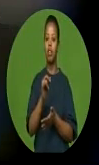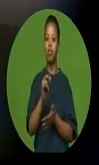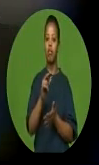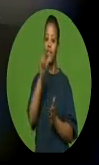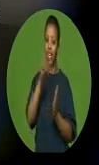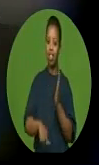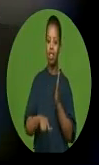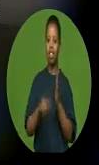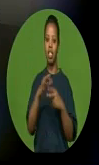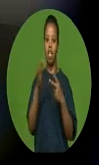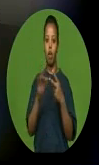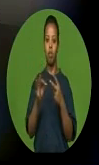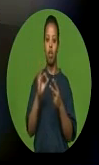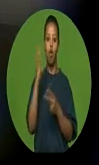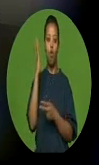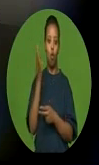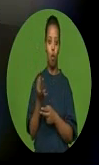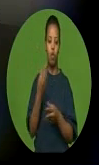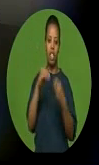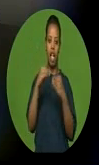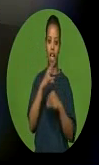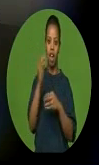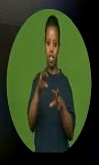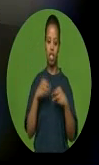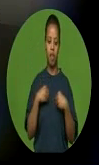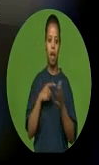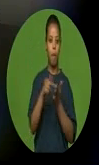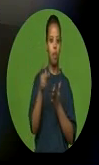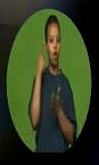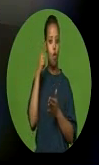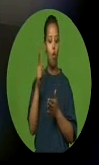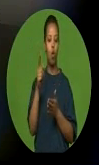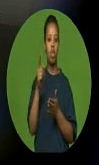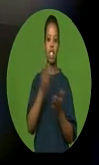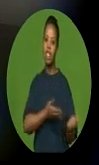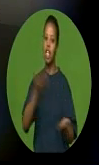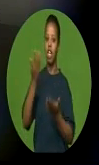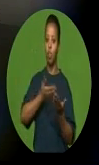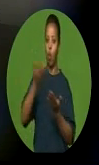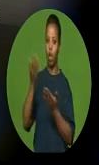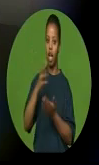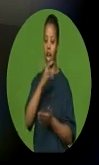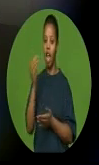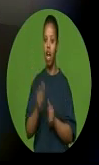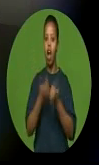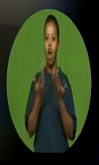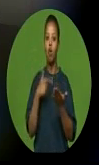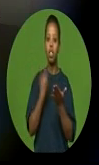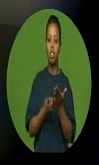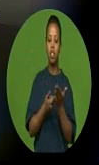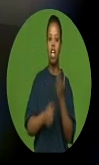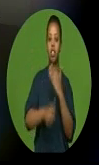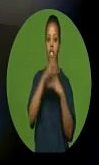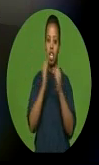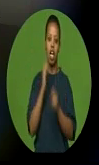least desirable form of selling and receiving payment for the exporter, and how